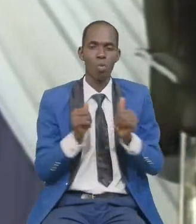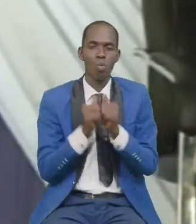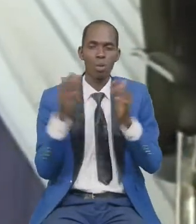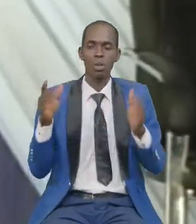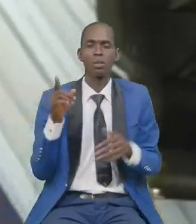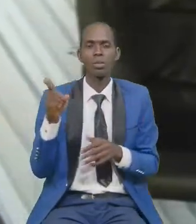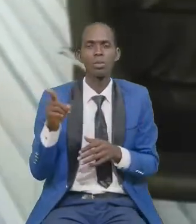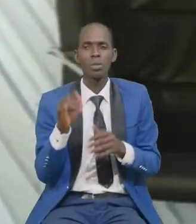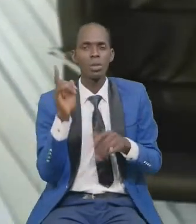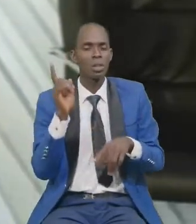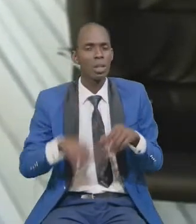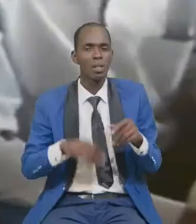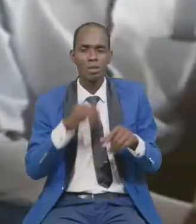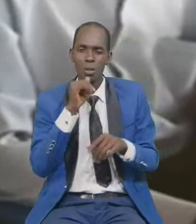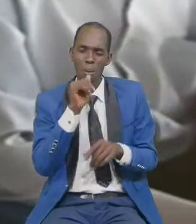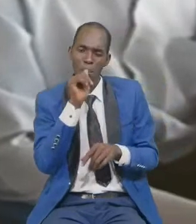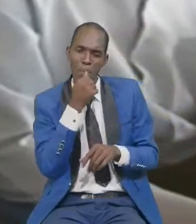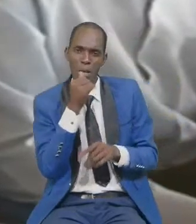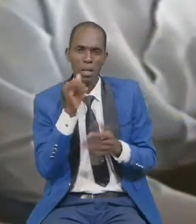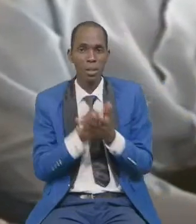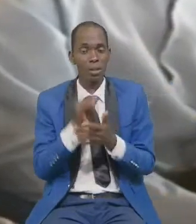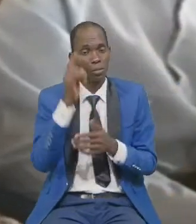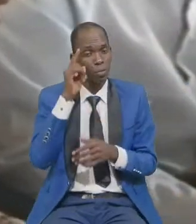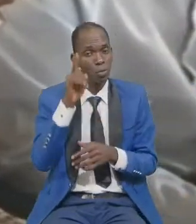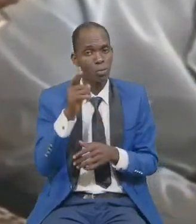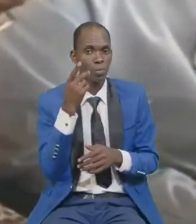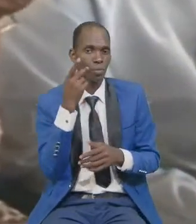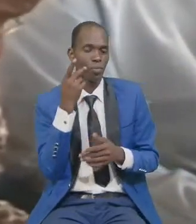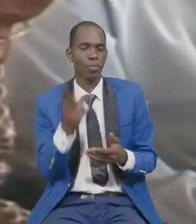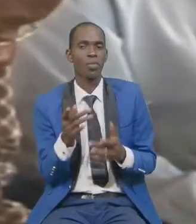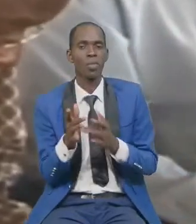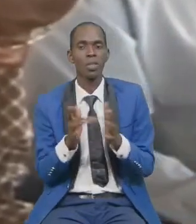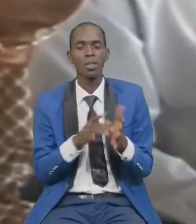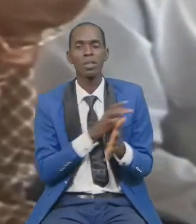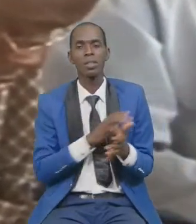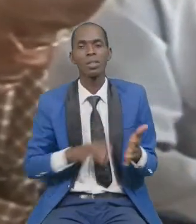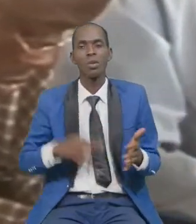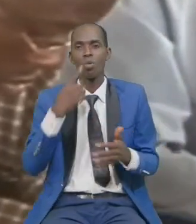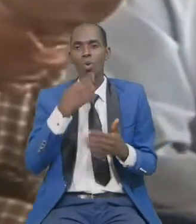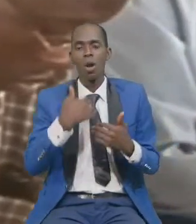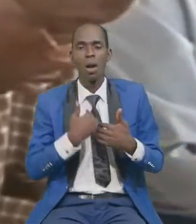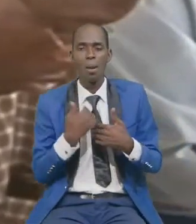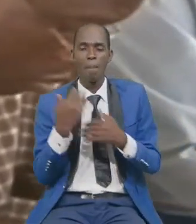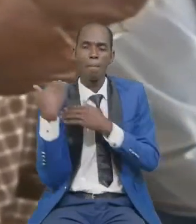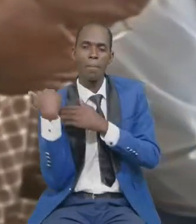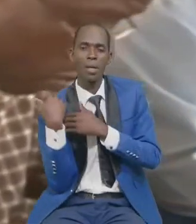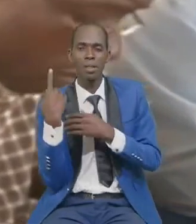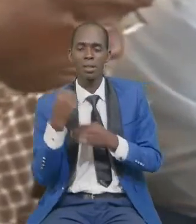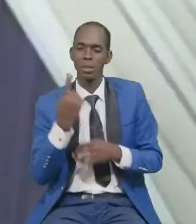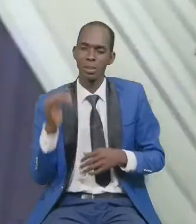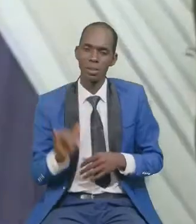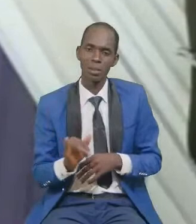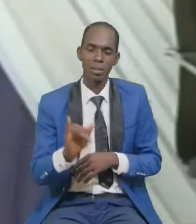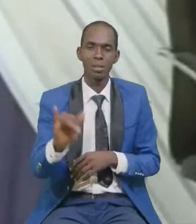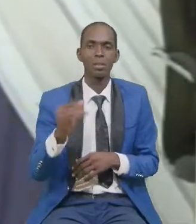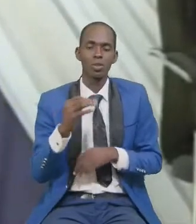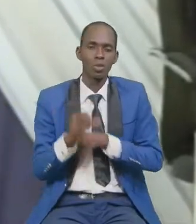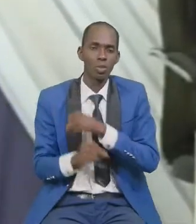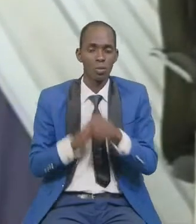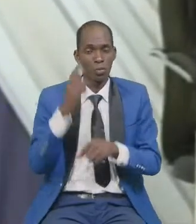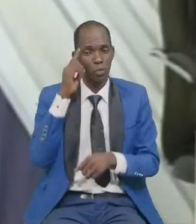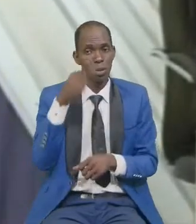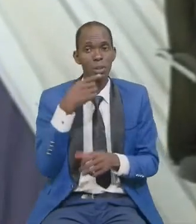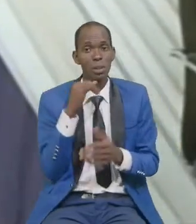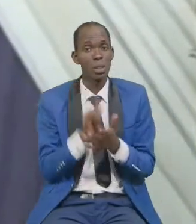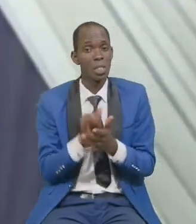cannot bear all that for you. Look at Jesus that bore an eternity of suffering for you. And then he says, if you love that your